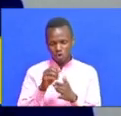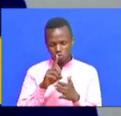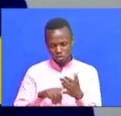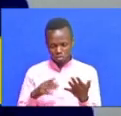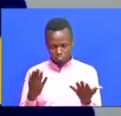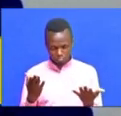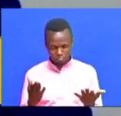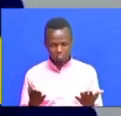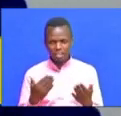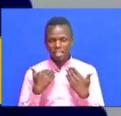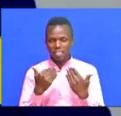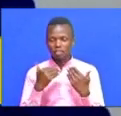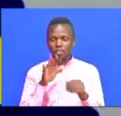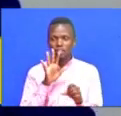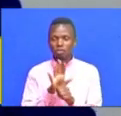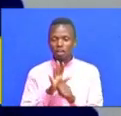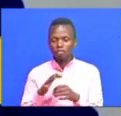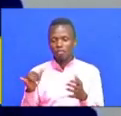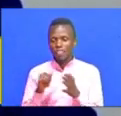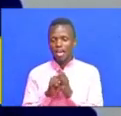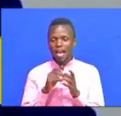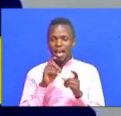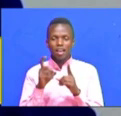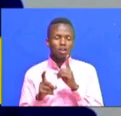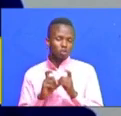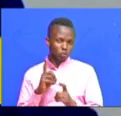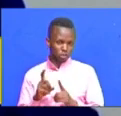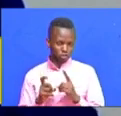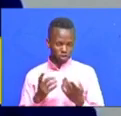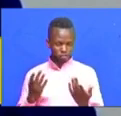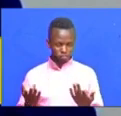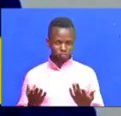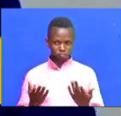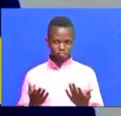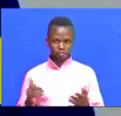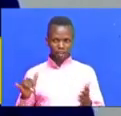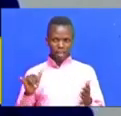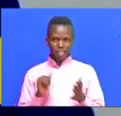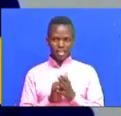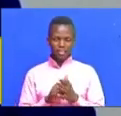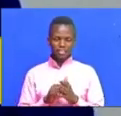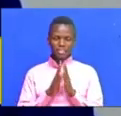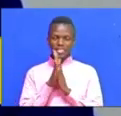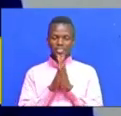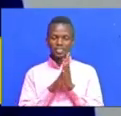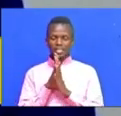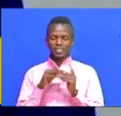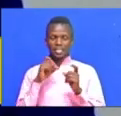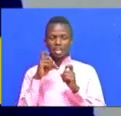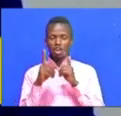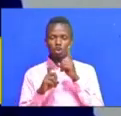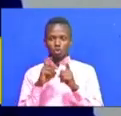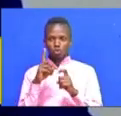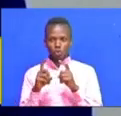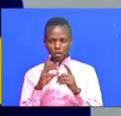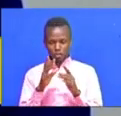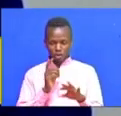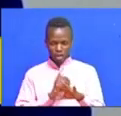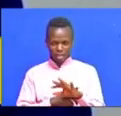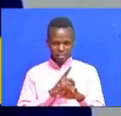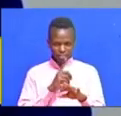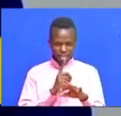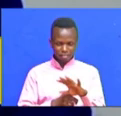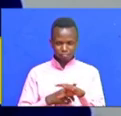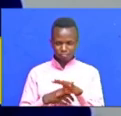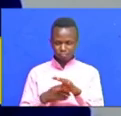Okay, thank you, Beatrice. Thank you for that question. That's an interesting question. Well, I will give that